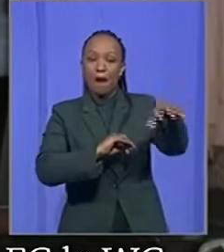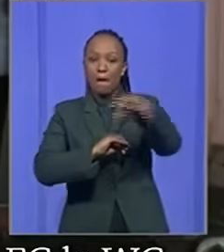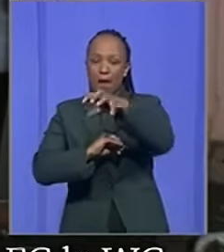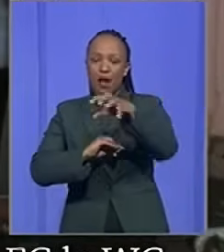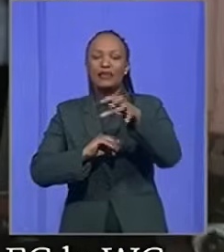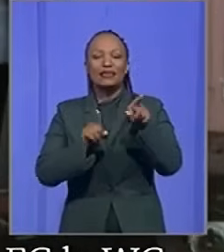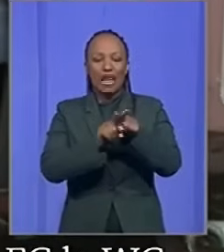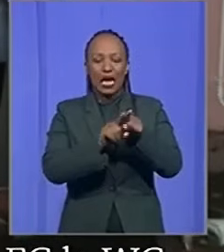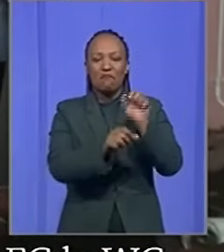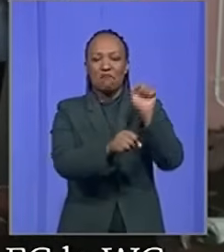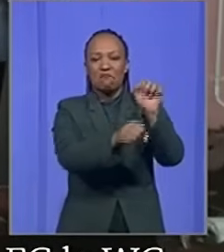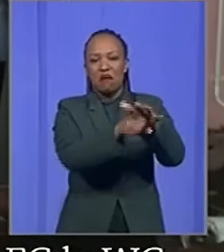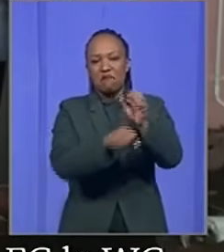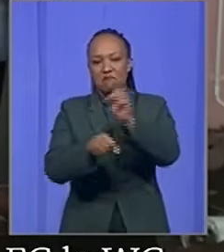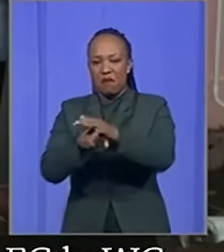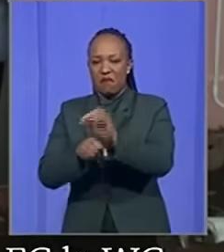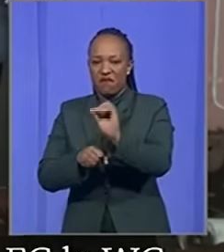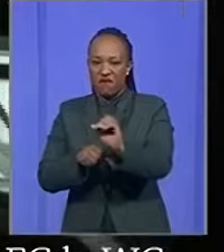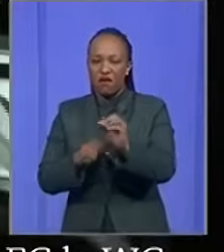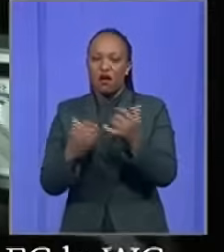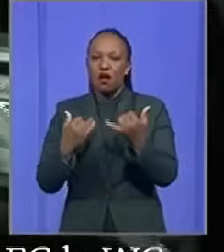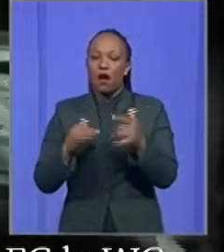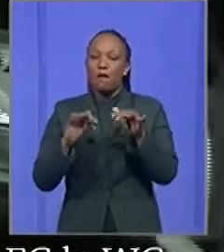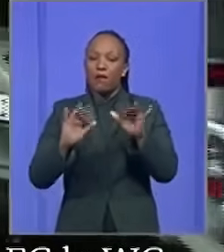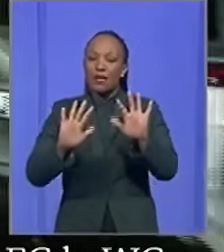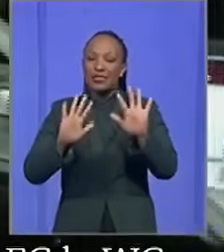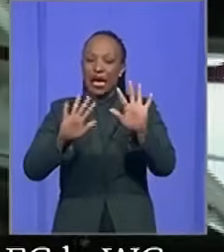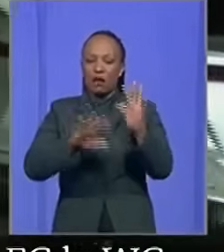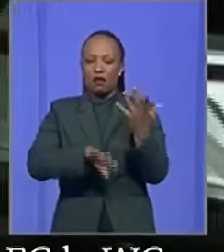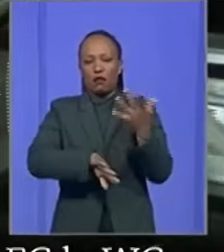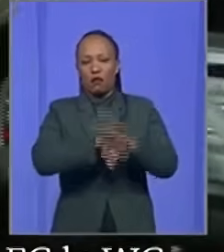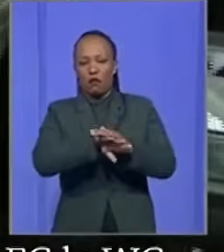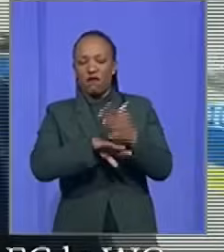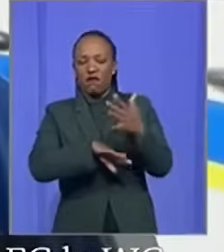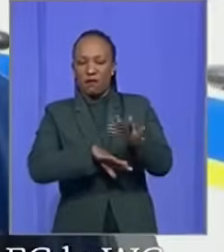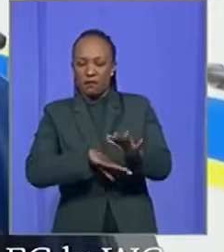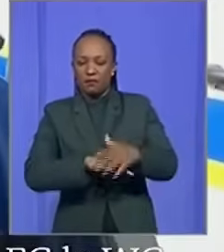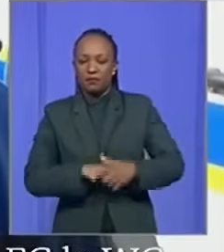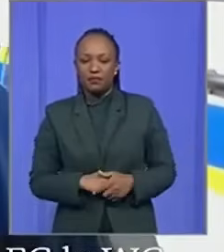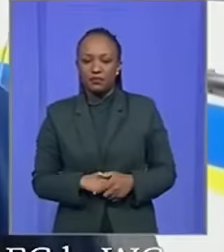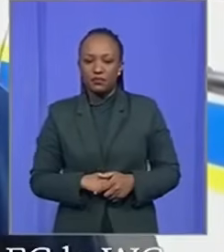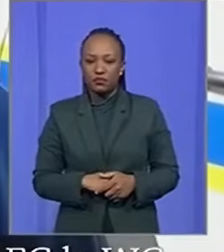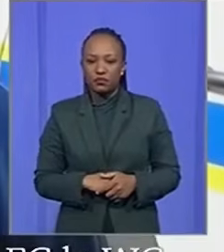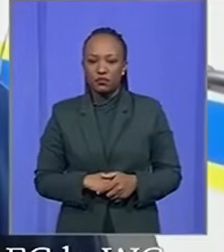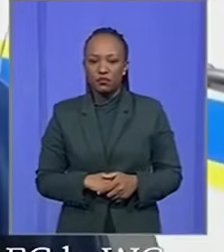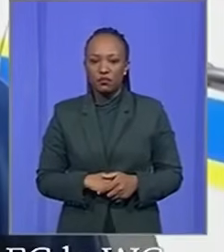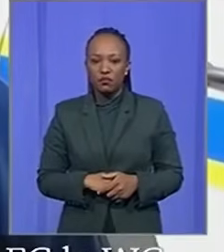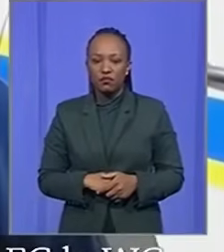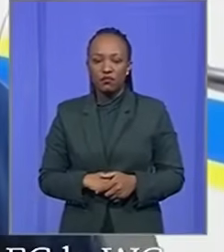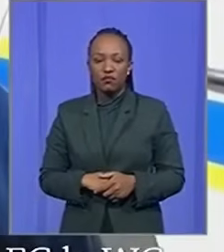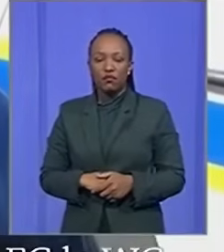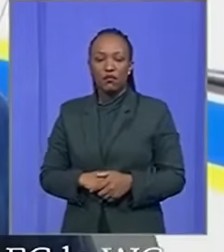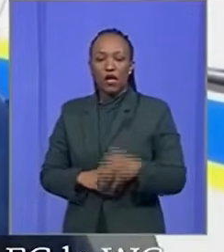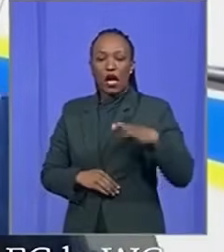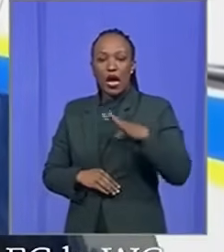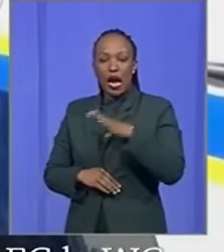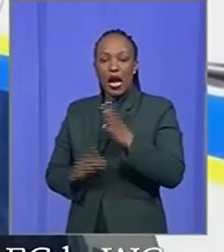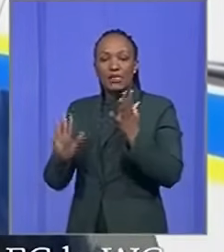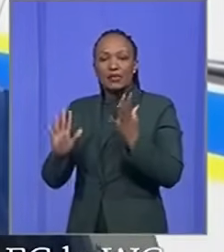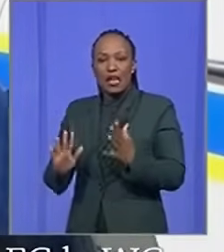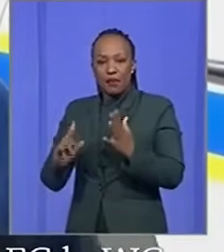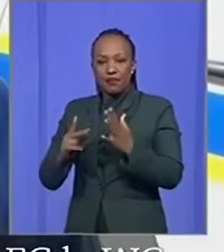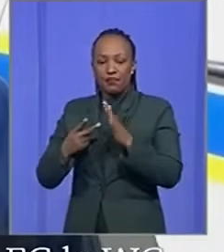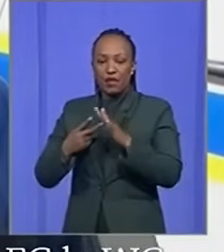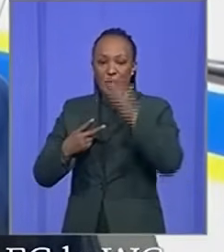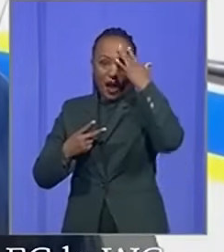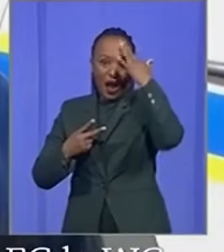ameha. Ha jwale e se le batho ba 10 ba seng ba hlokahetse ka mora sena. We had no councillors, no government officials, nobody here to